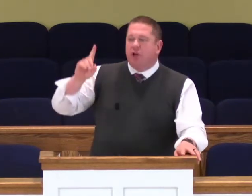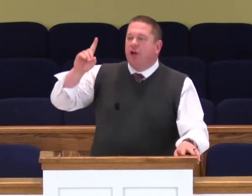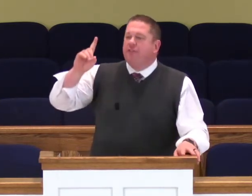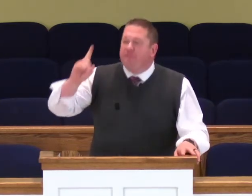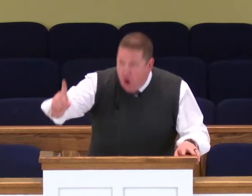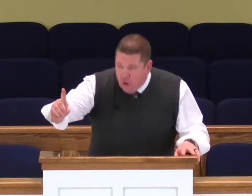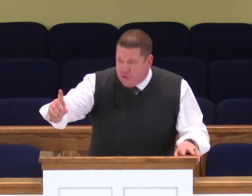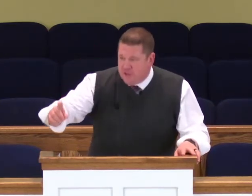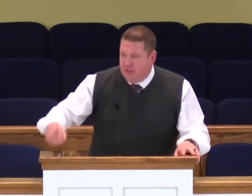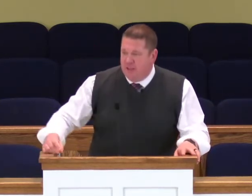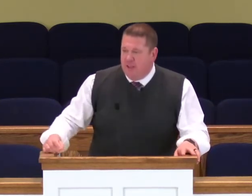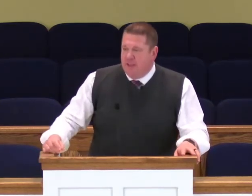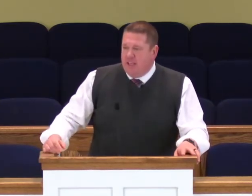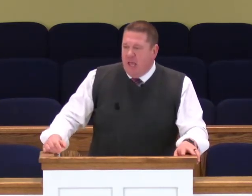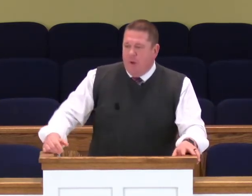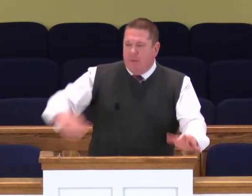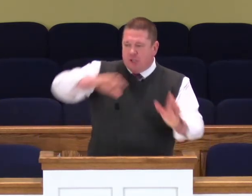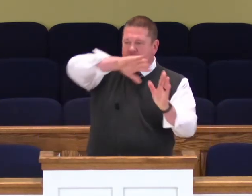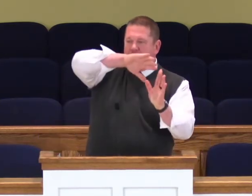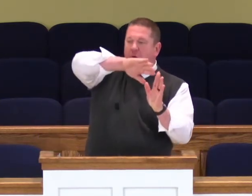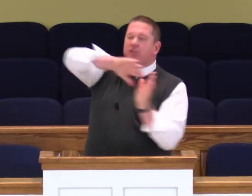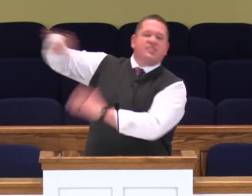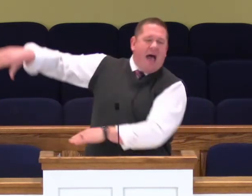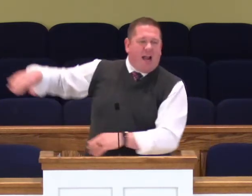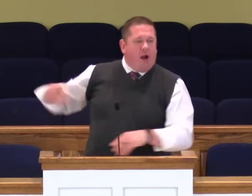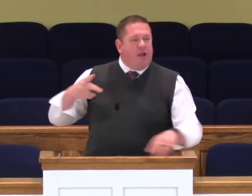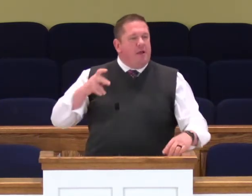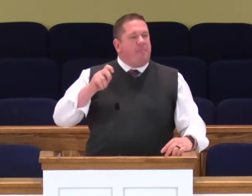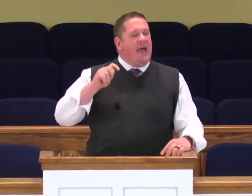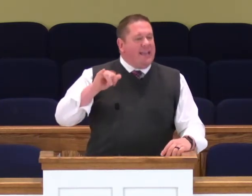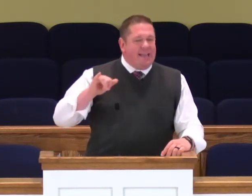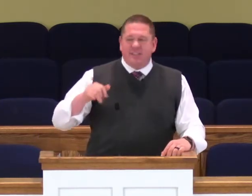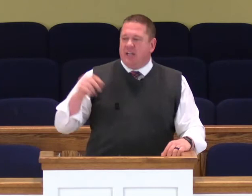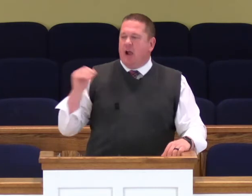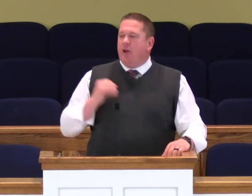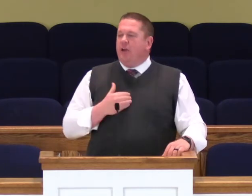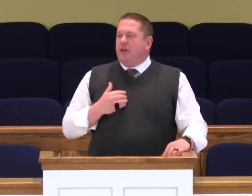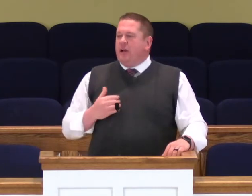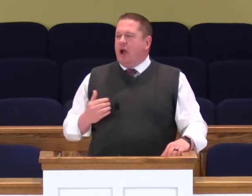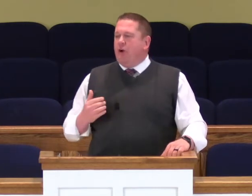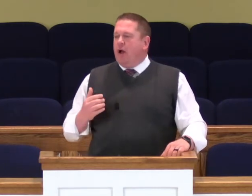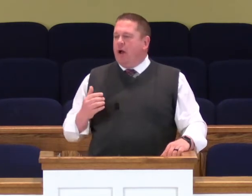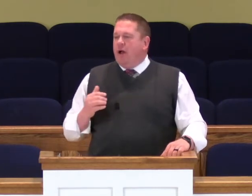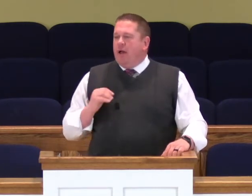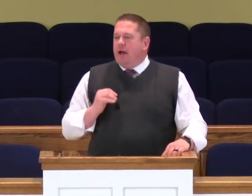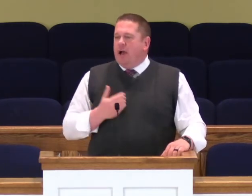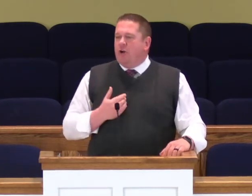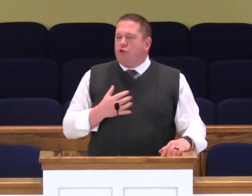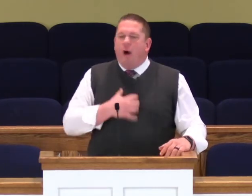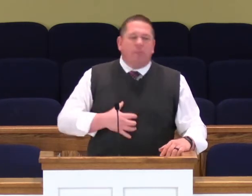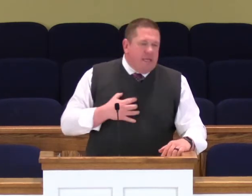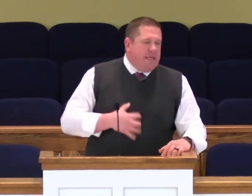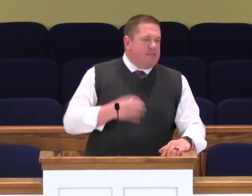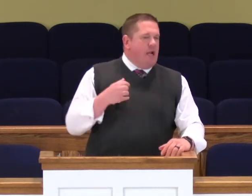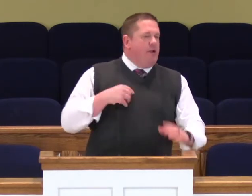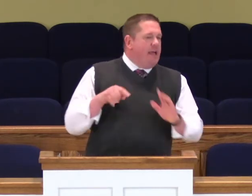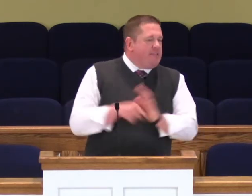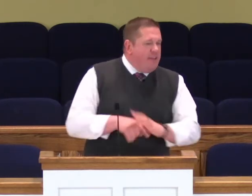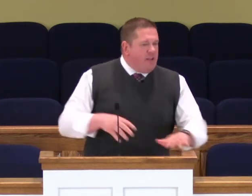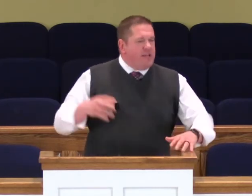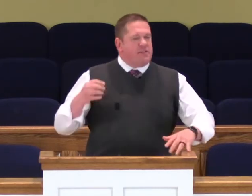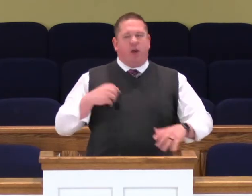individuals first. And we must put aside our pettiness and our grumblings